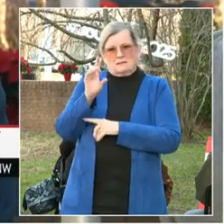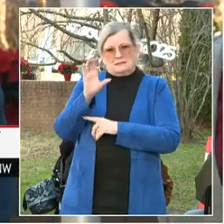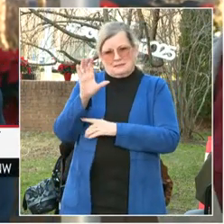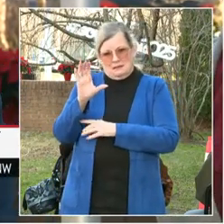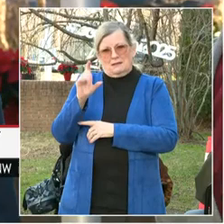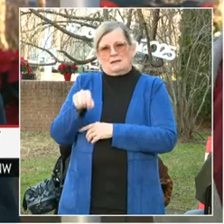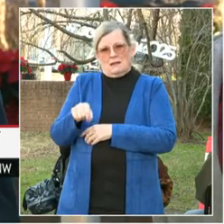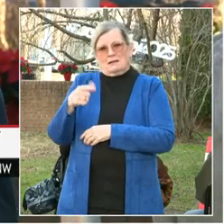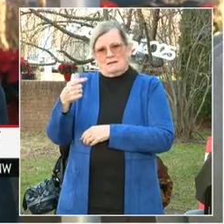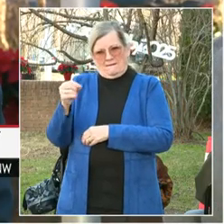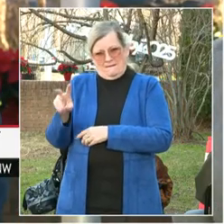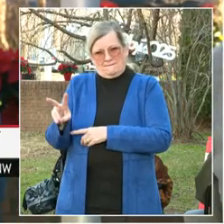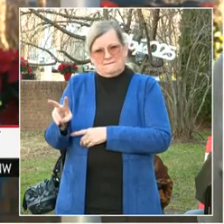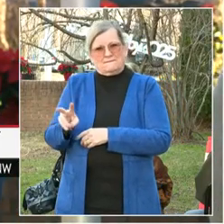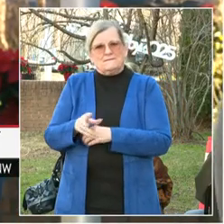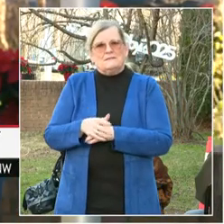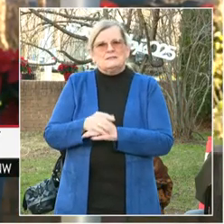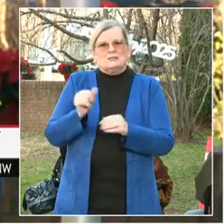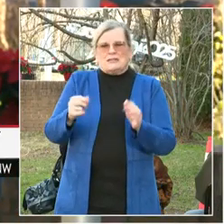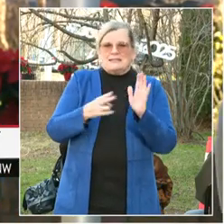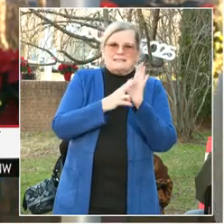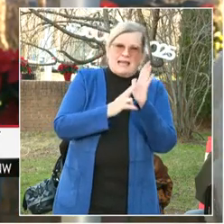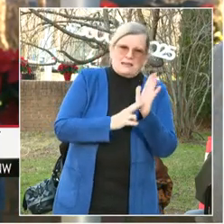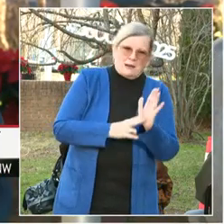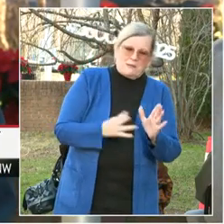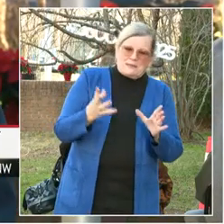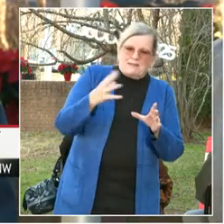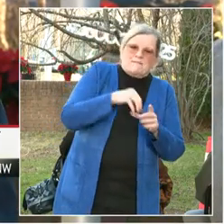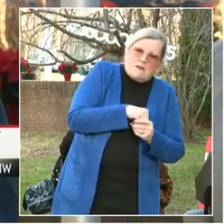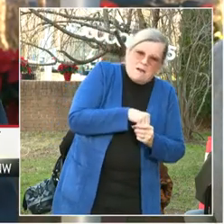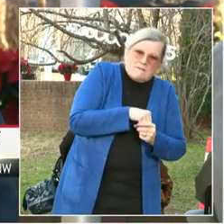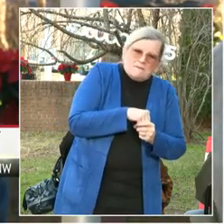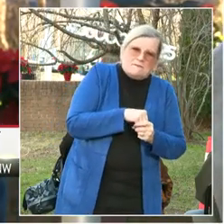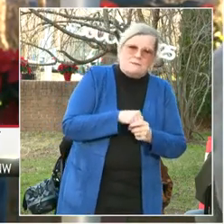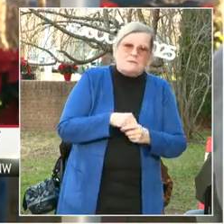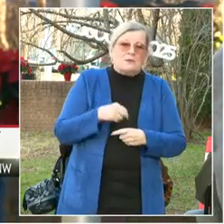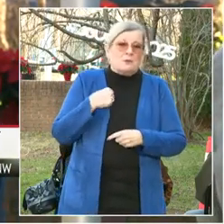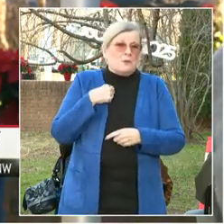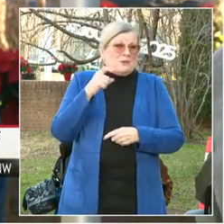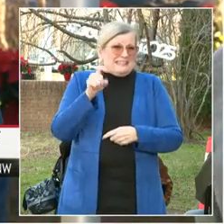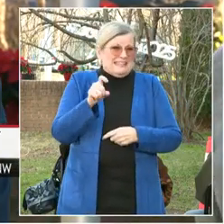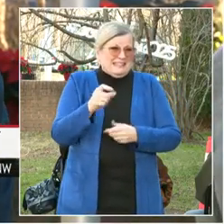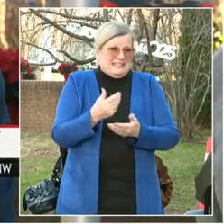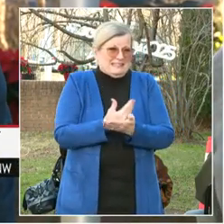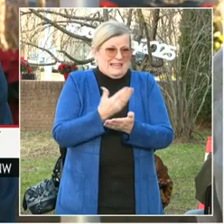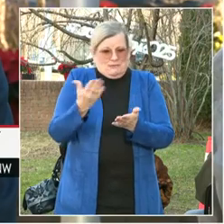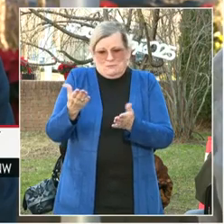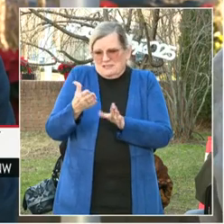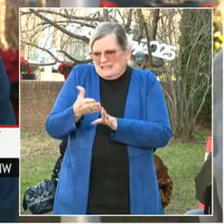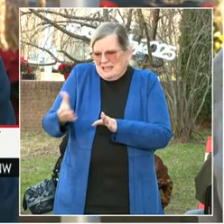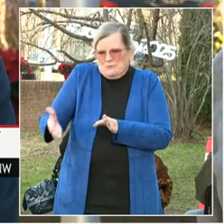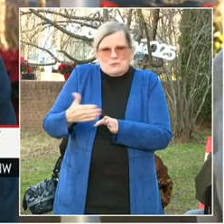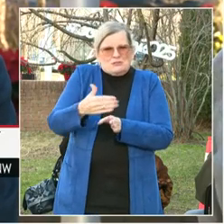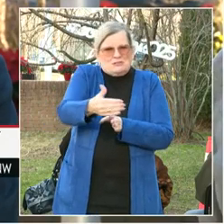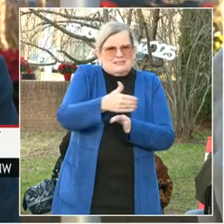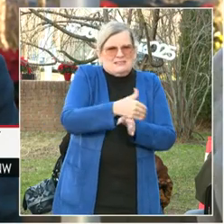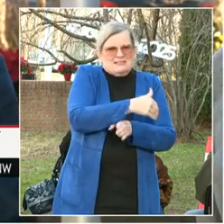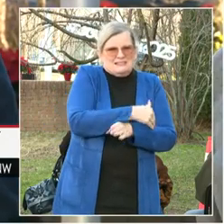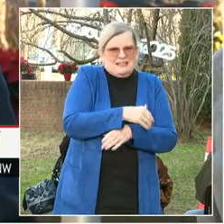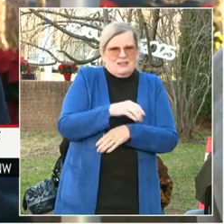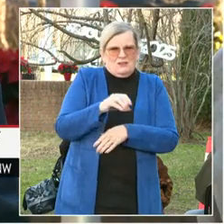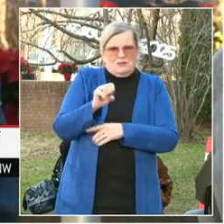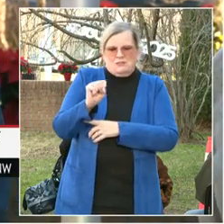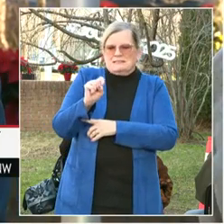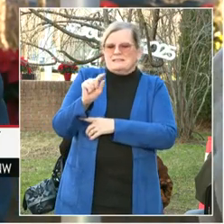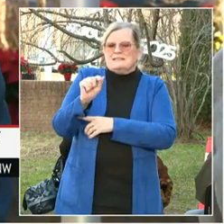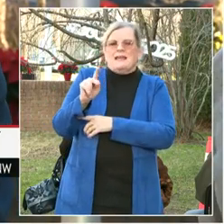various neighbors and stakeholders to achieve bold Rock Creek West housing goals. The roadmap also lays out opportunities